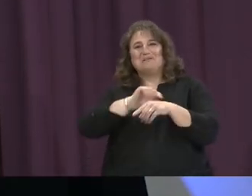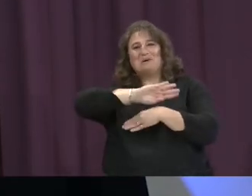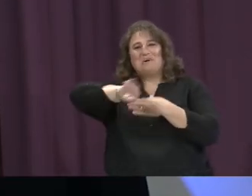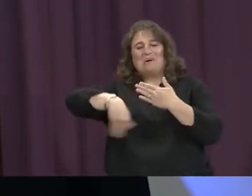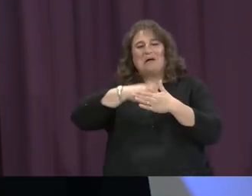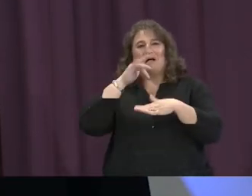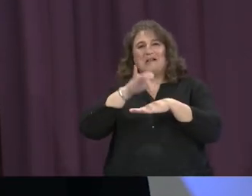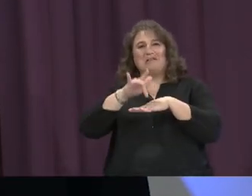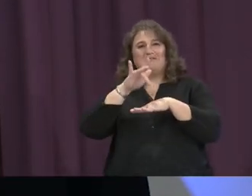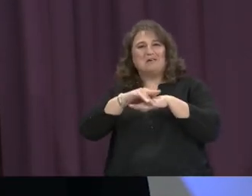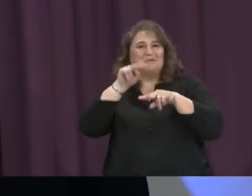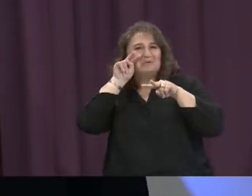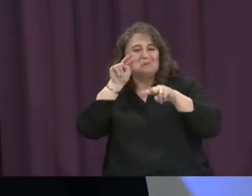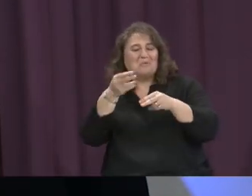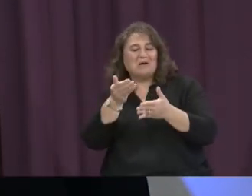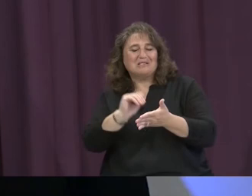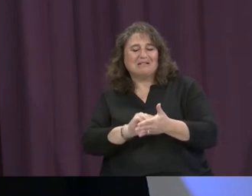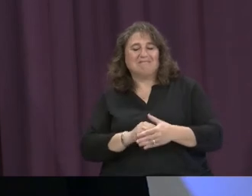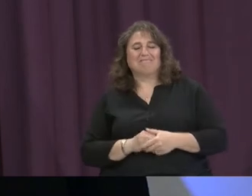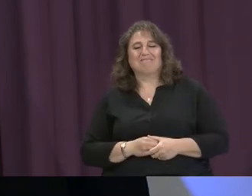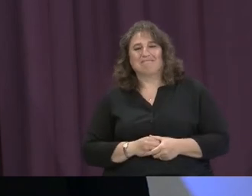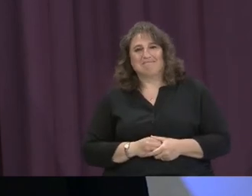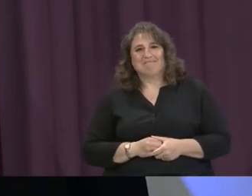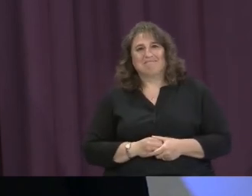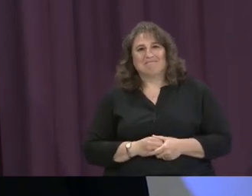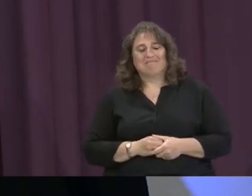you'd like to watch it over. So